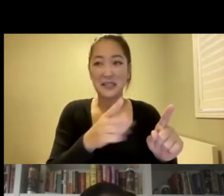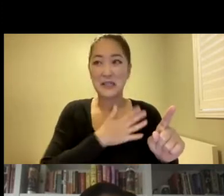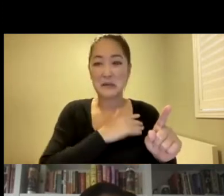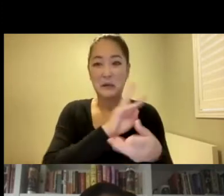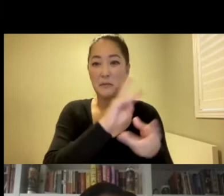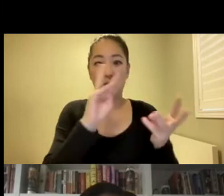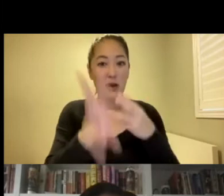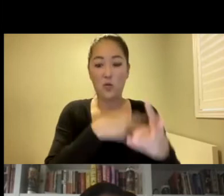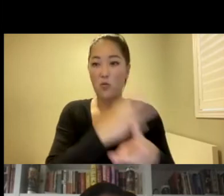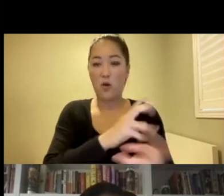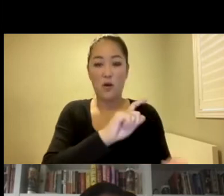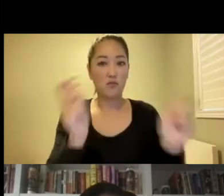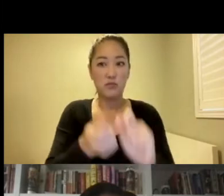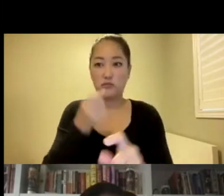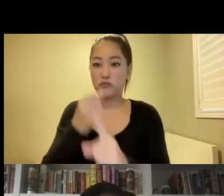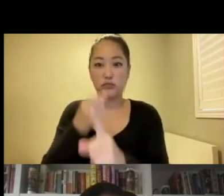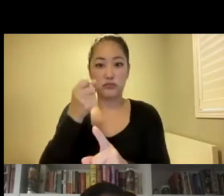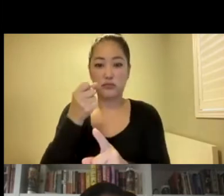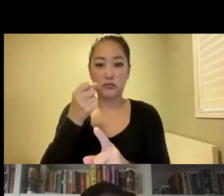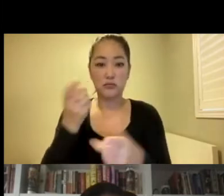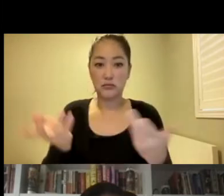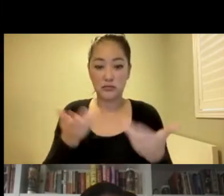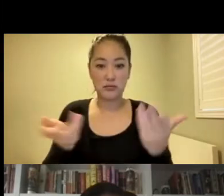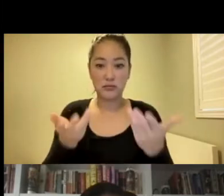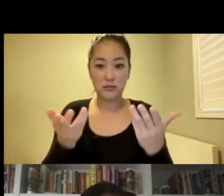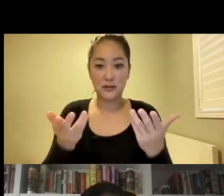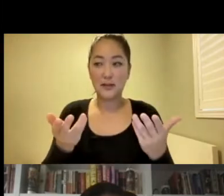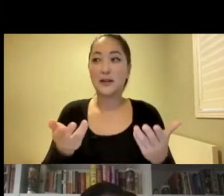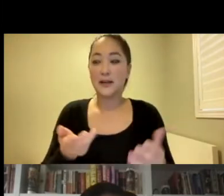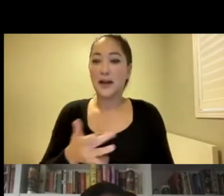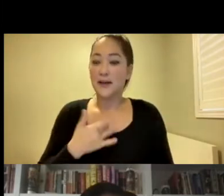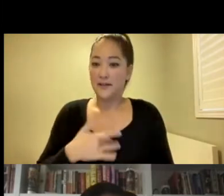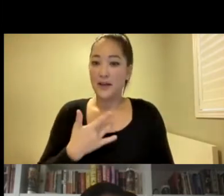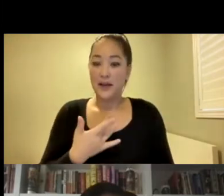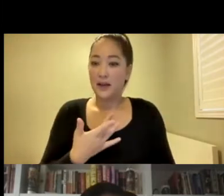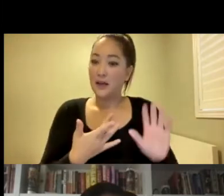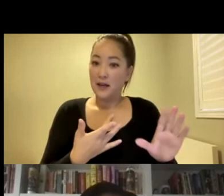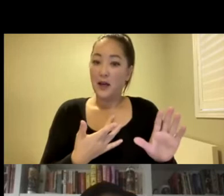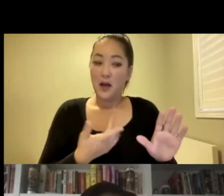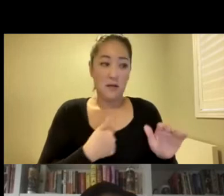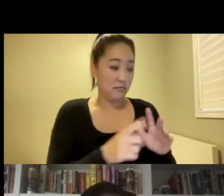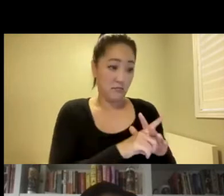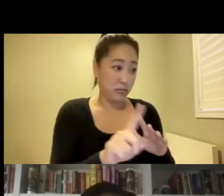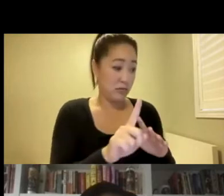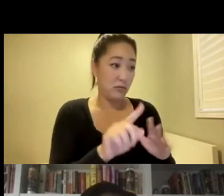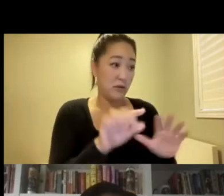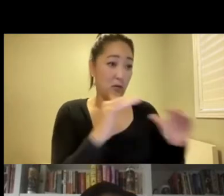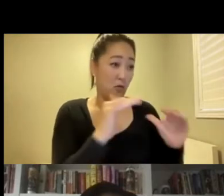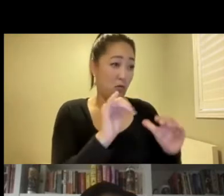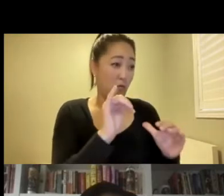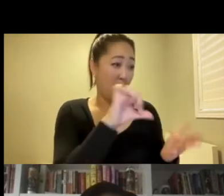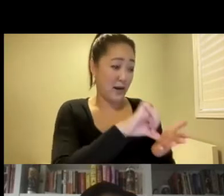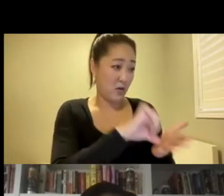that I had felt like I escaped war, the Iran-Iraq war, as a child, and then was